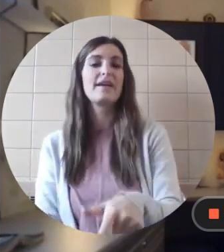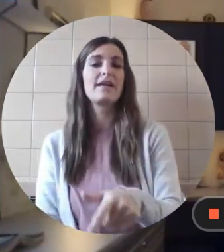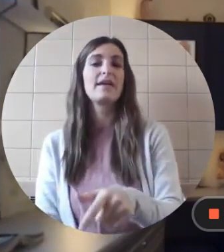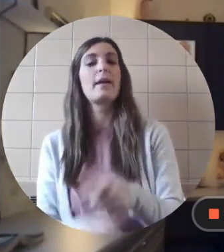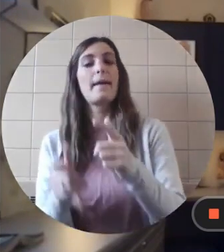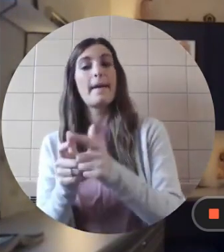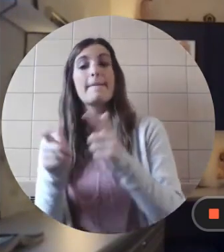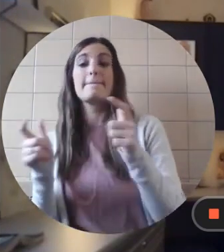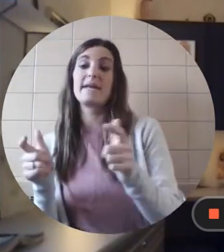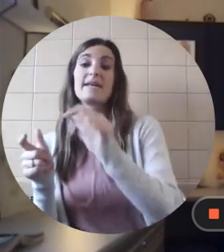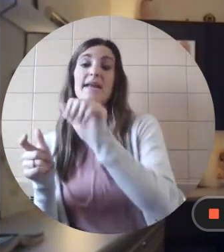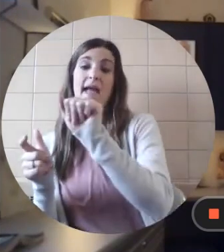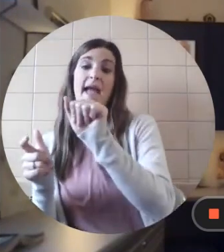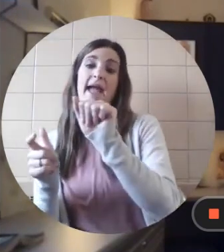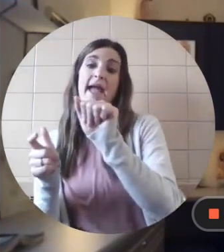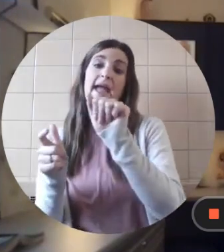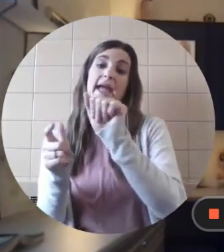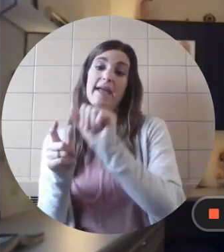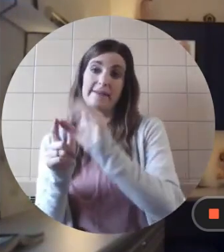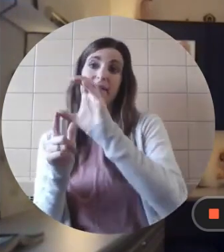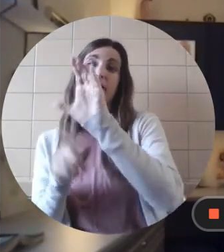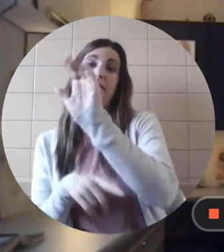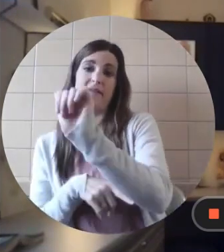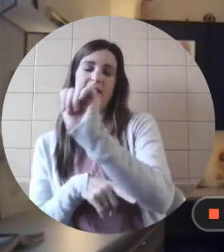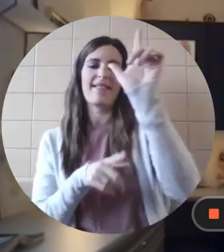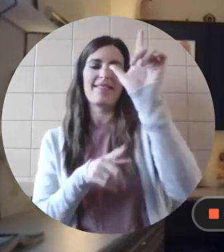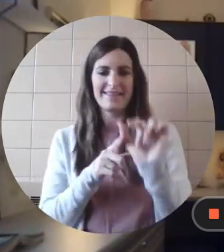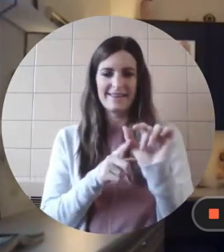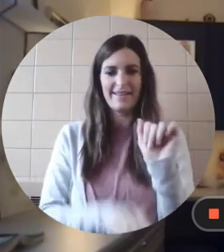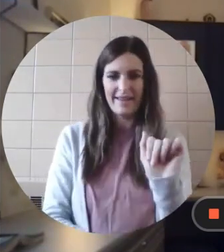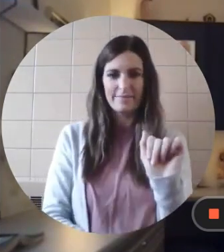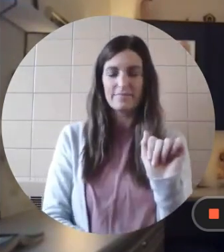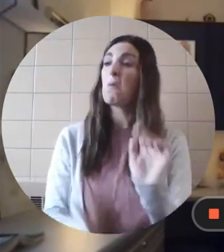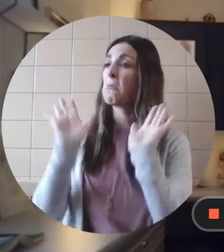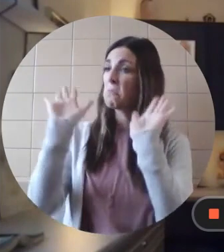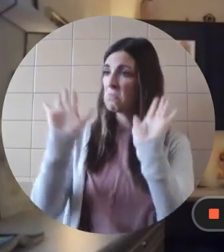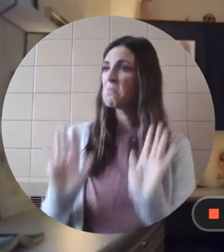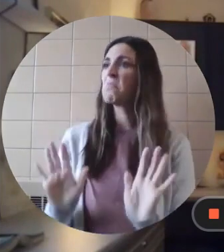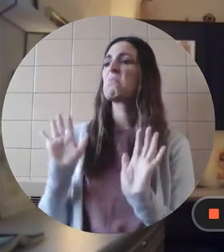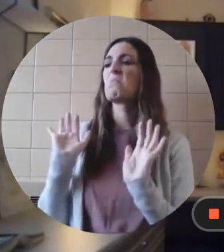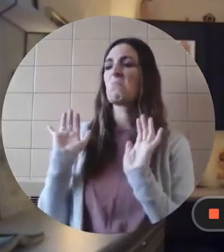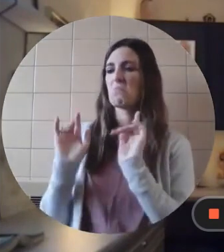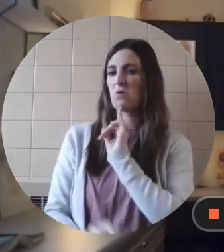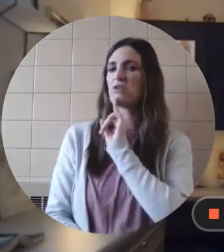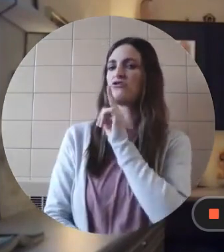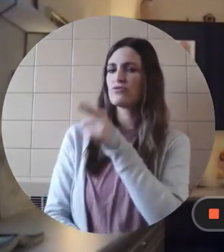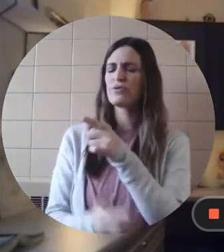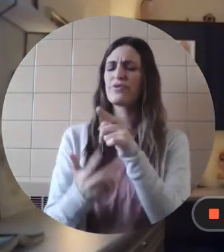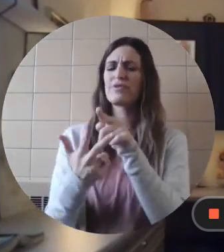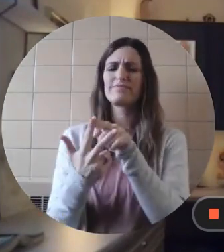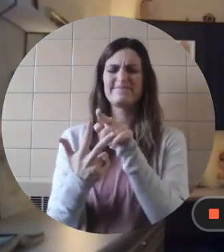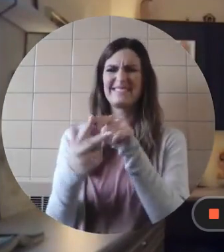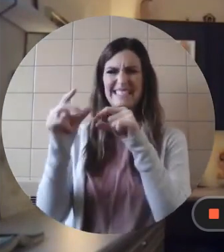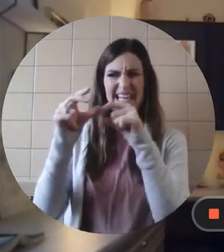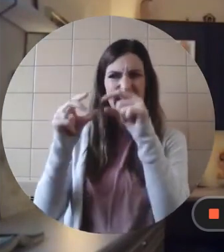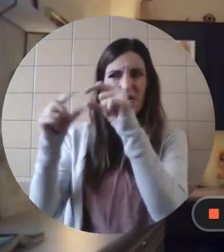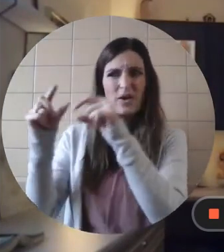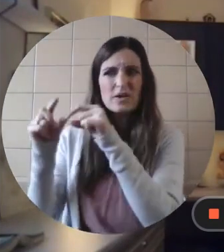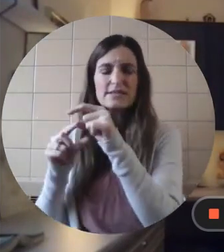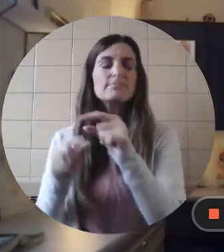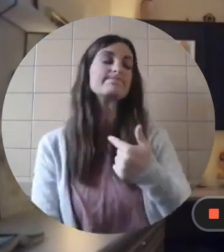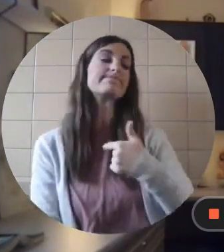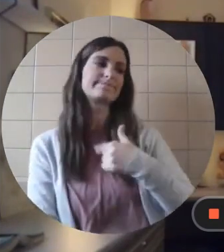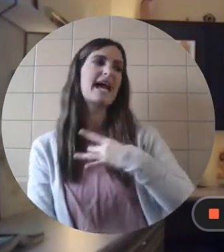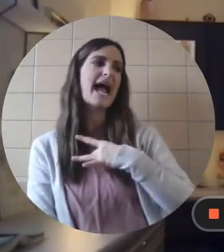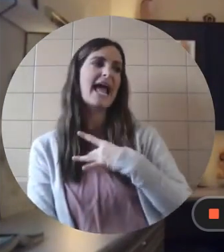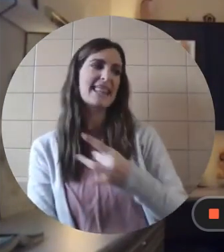little a. Great, I said quickly before he launched into the whole book. That's one truth. What about the Legos? I like